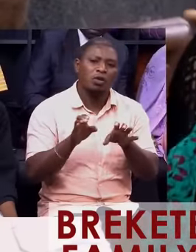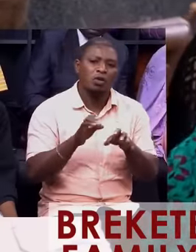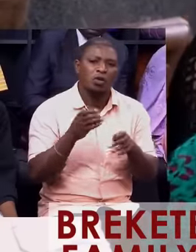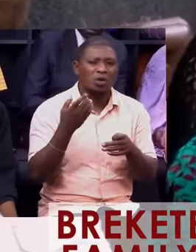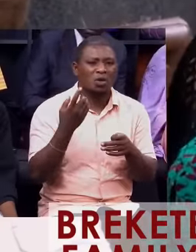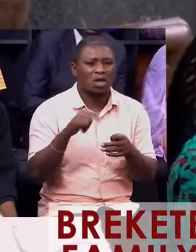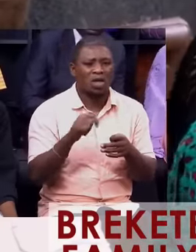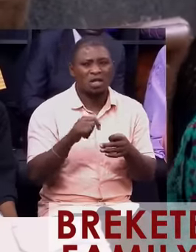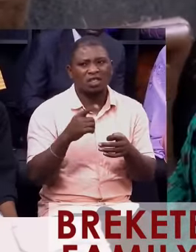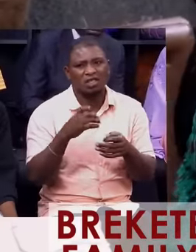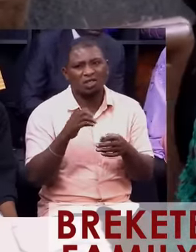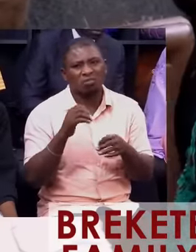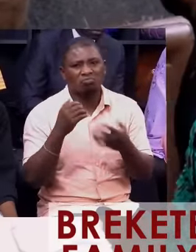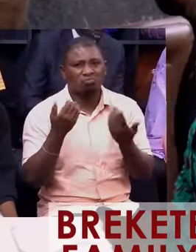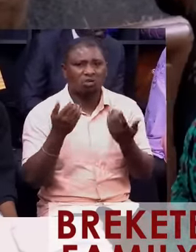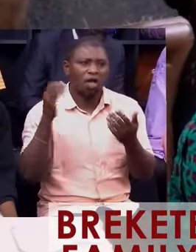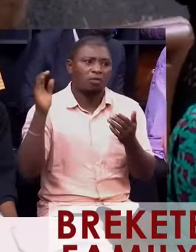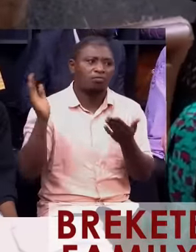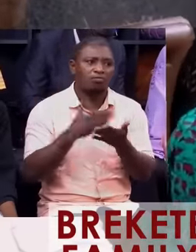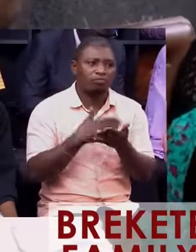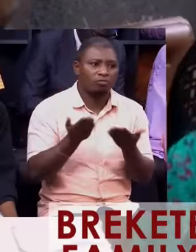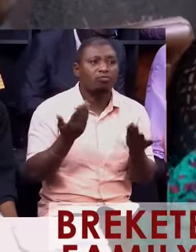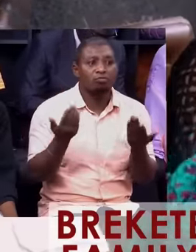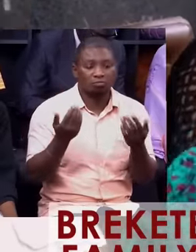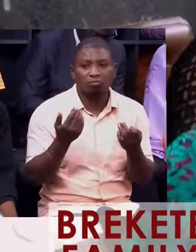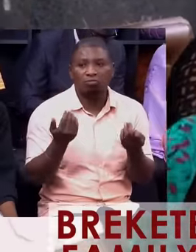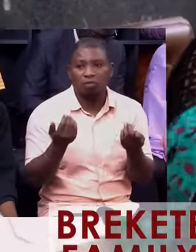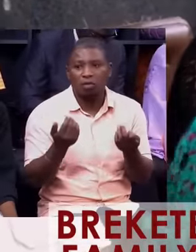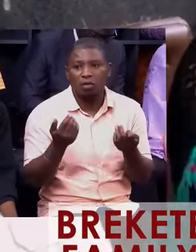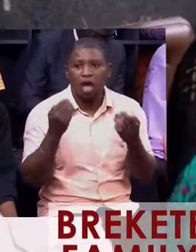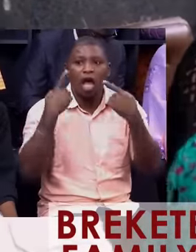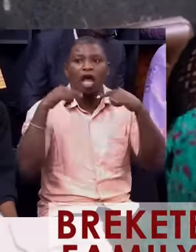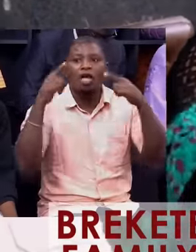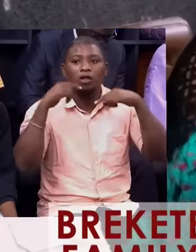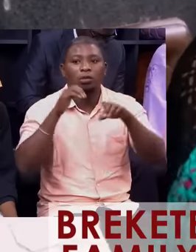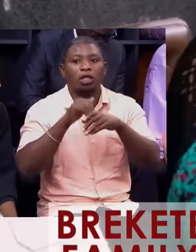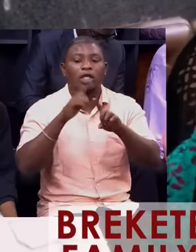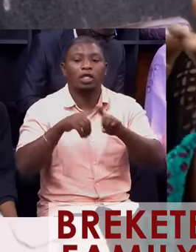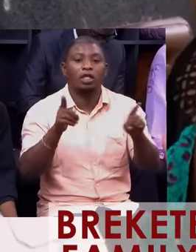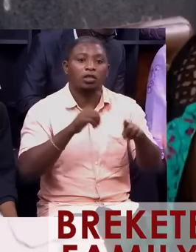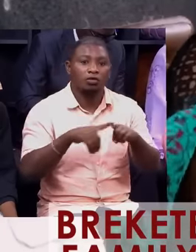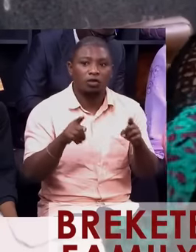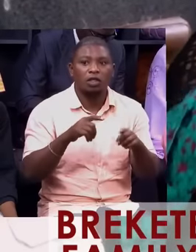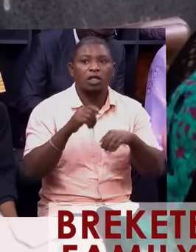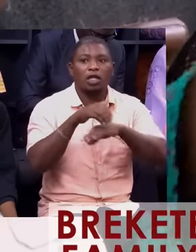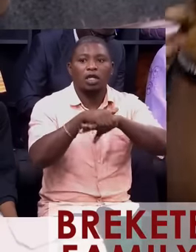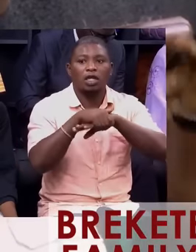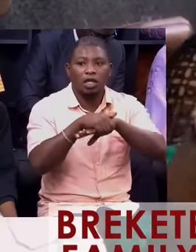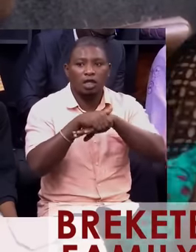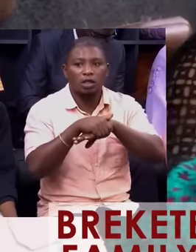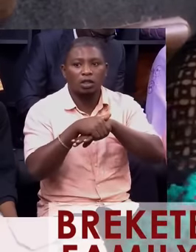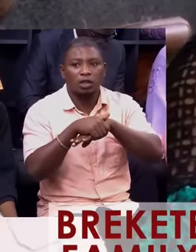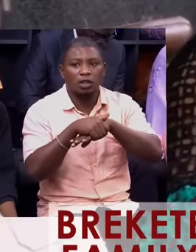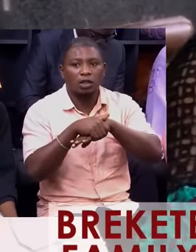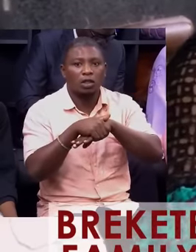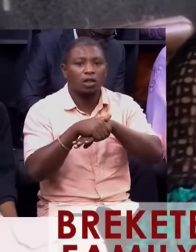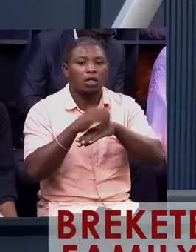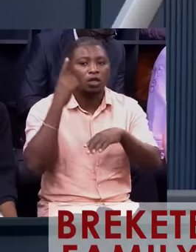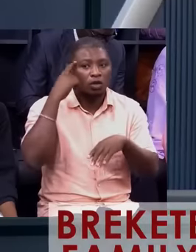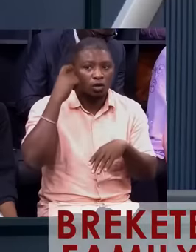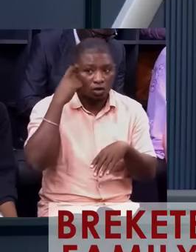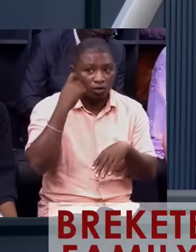three languages yes so they can bring it here yes so that English the main